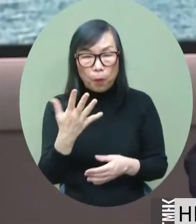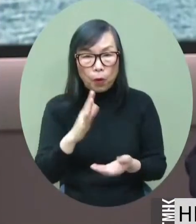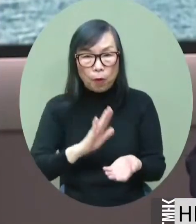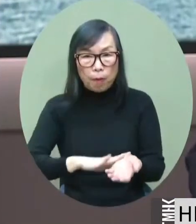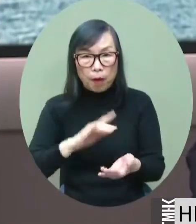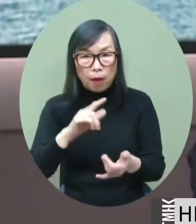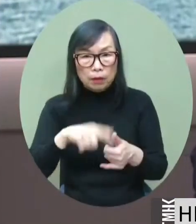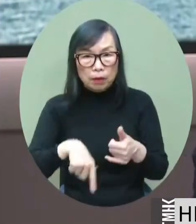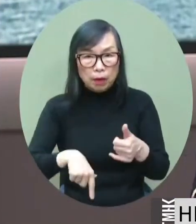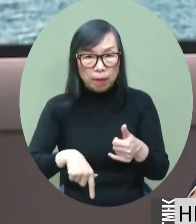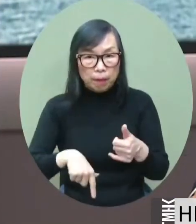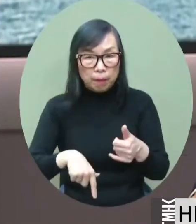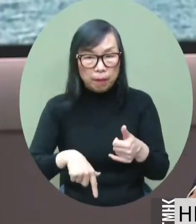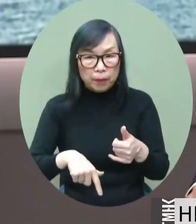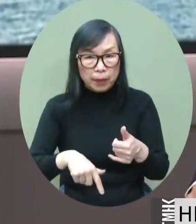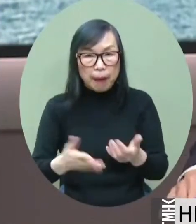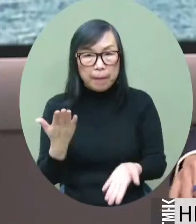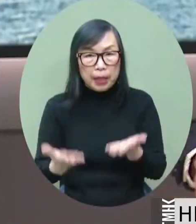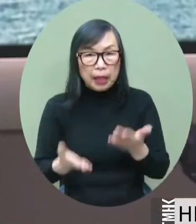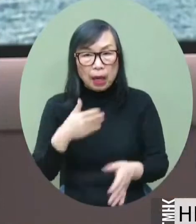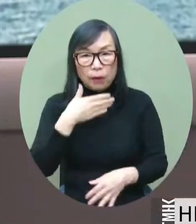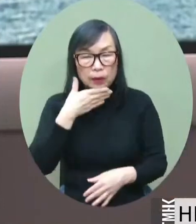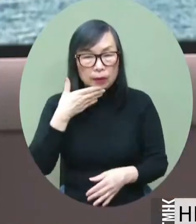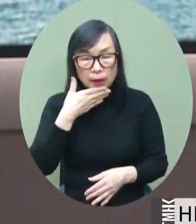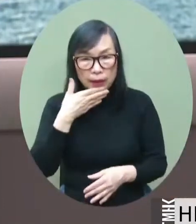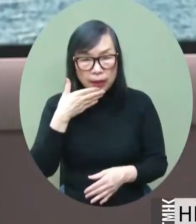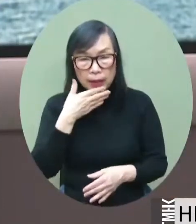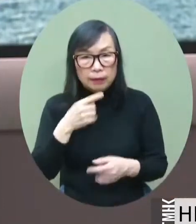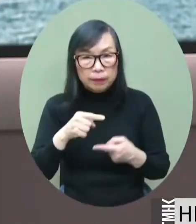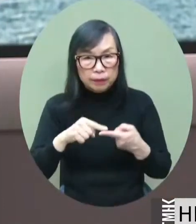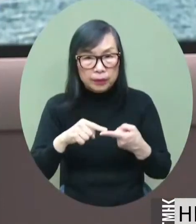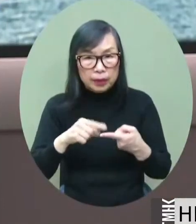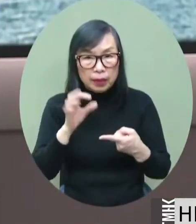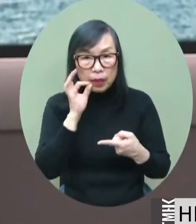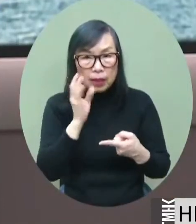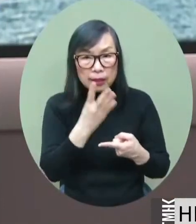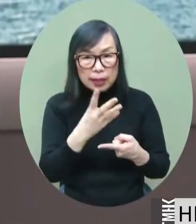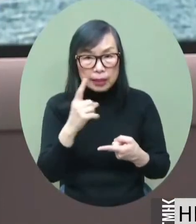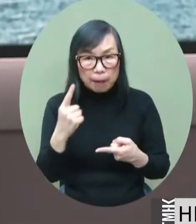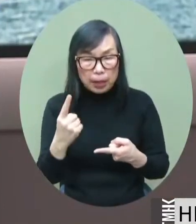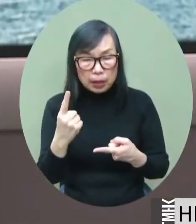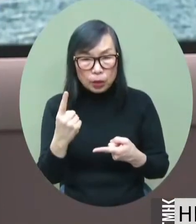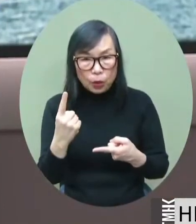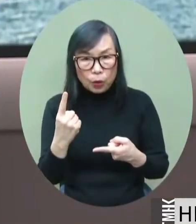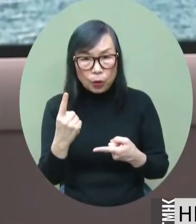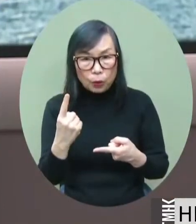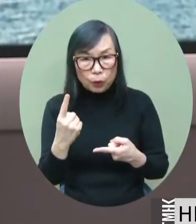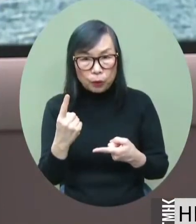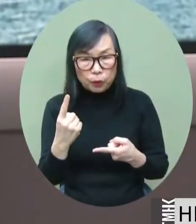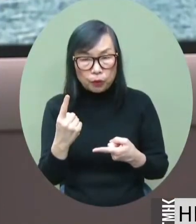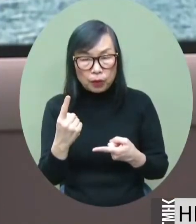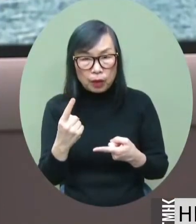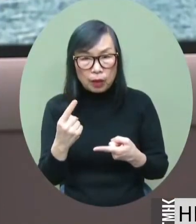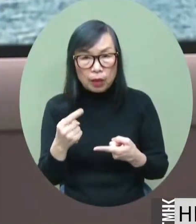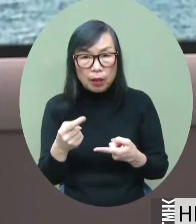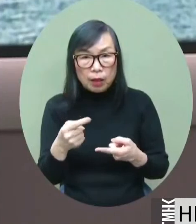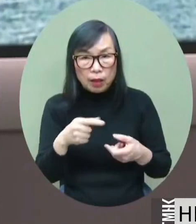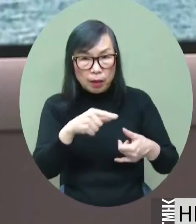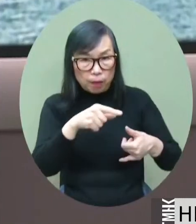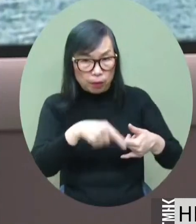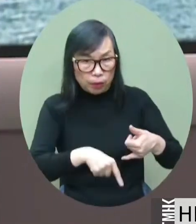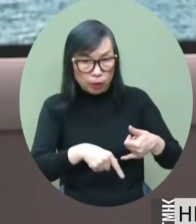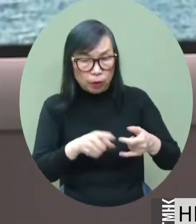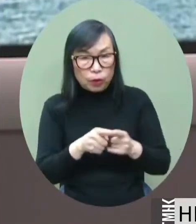to you 5 younger patients who died. One is a 40-year-old